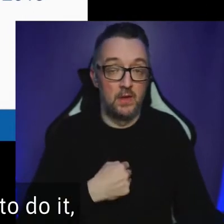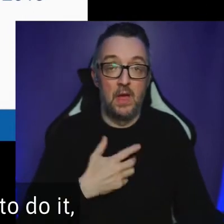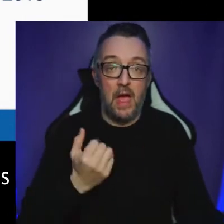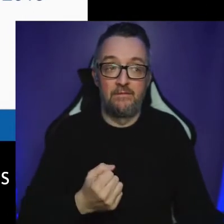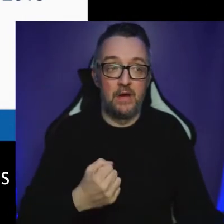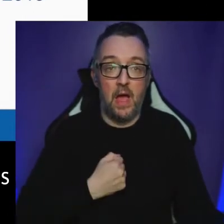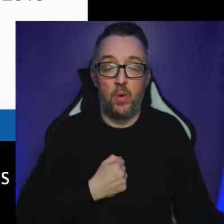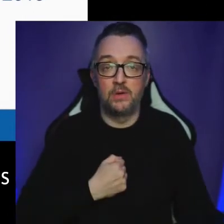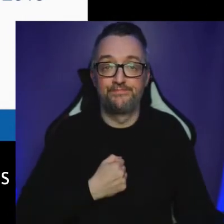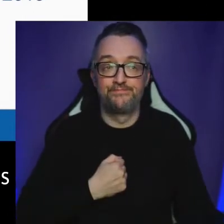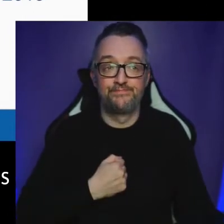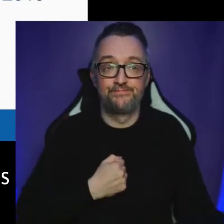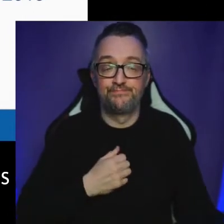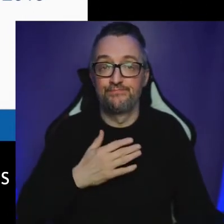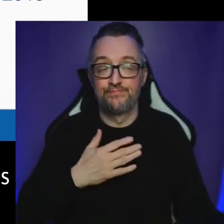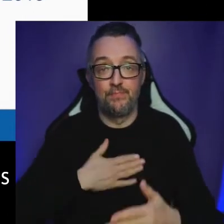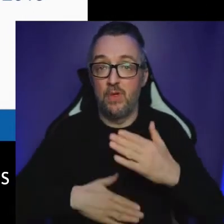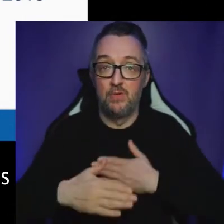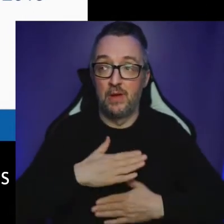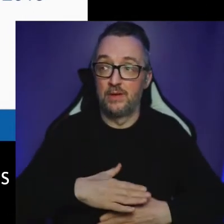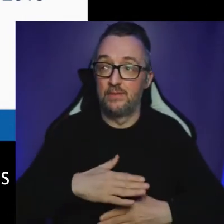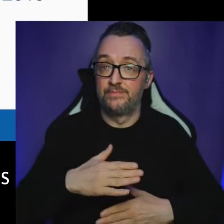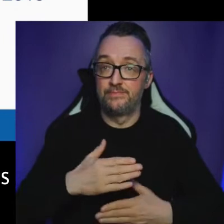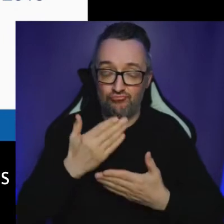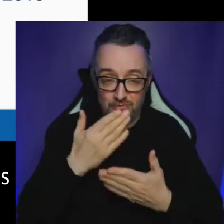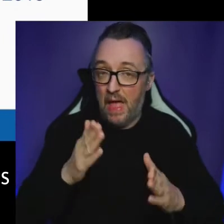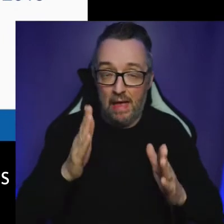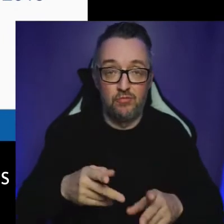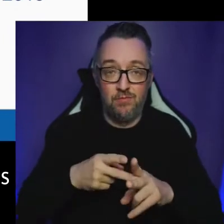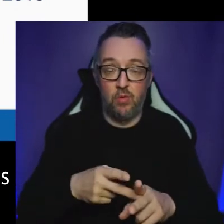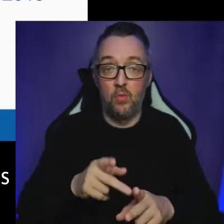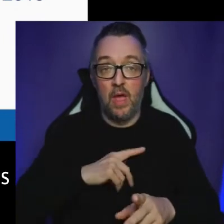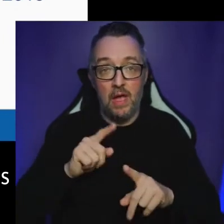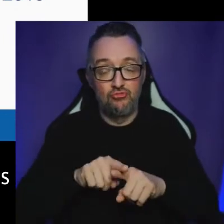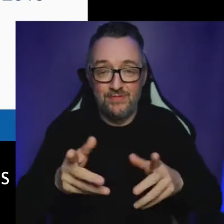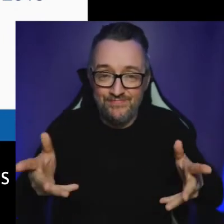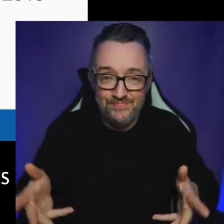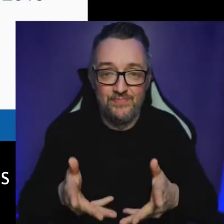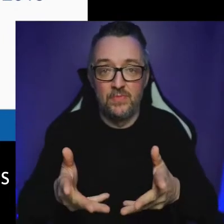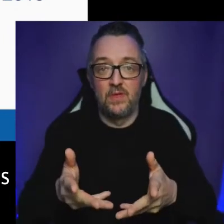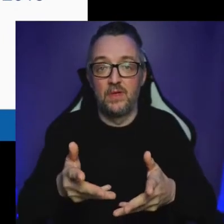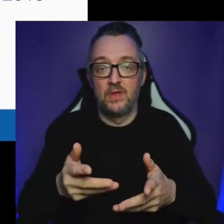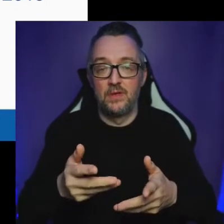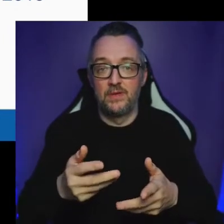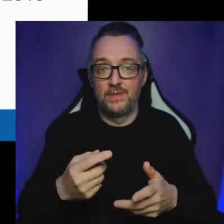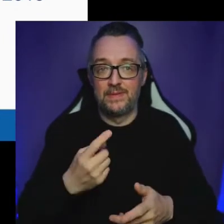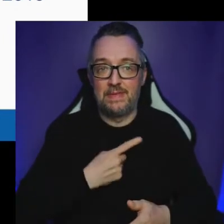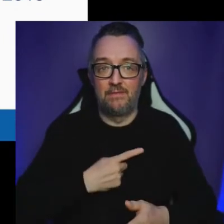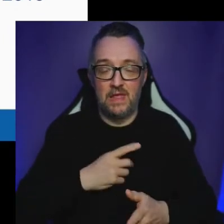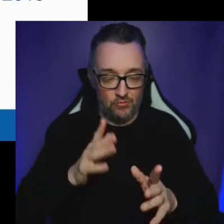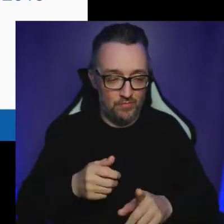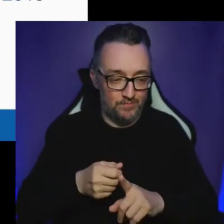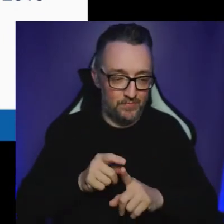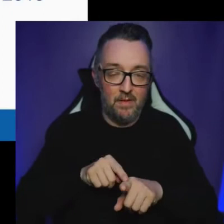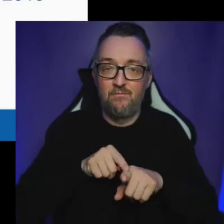to do it, but we have got a lot of regulations which help us kind of enforce that moral duty on ourselves.